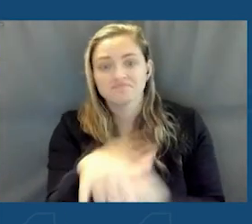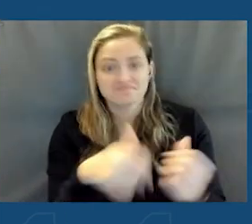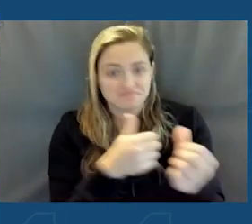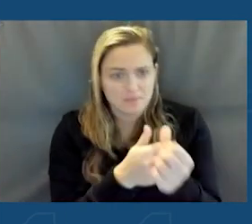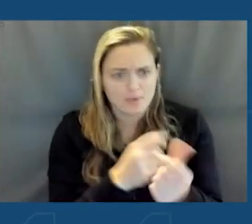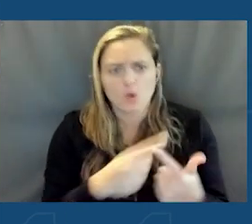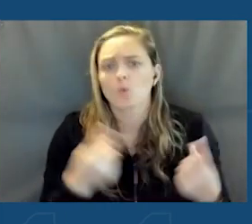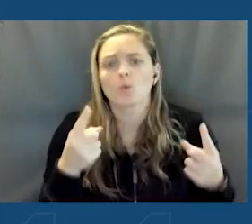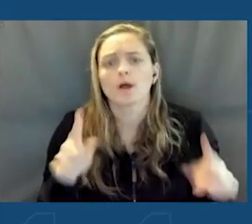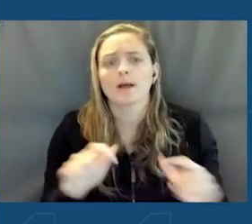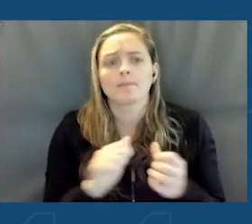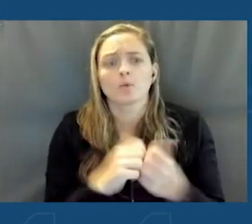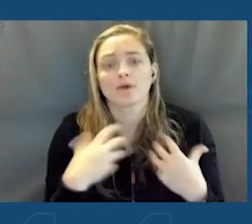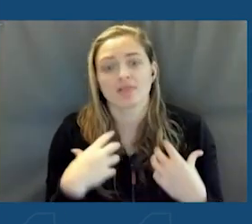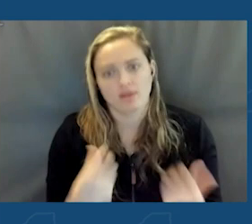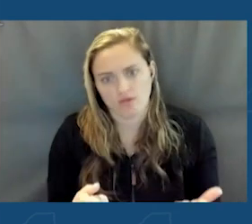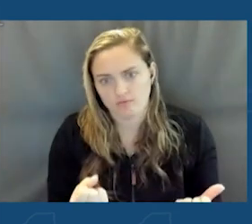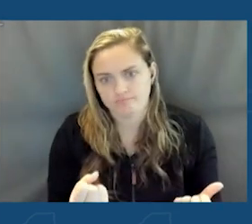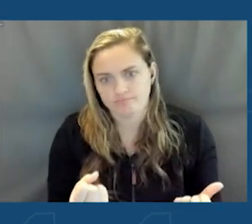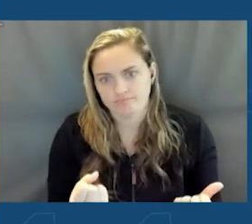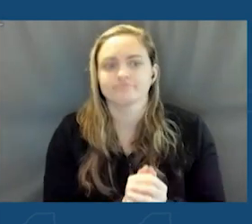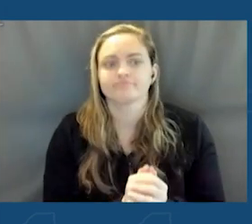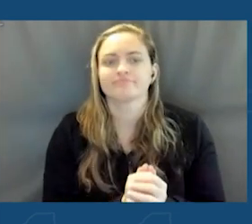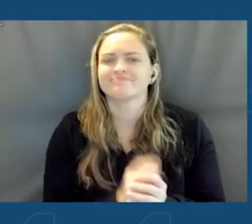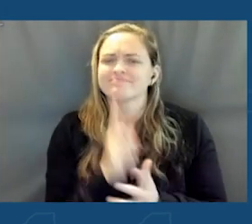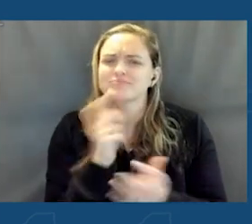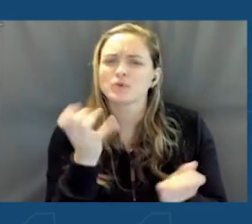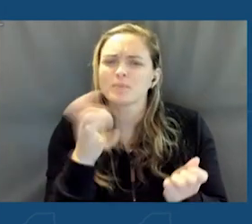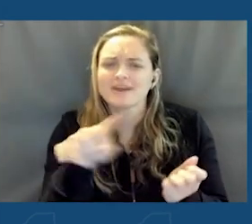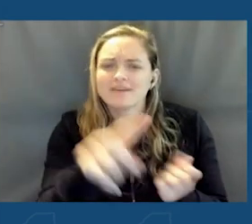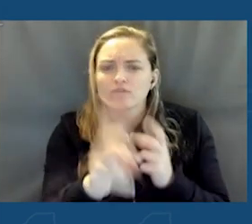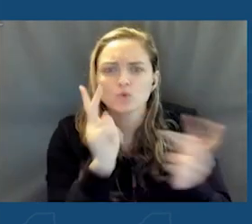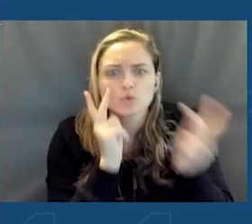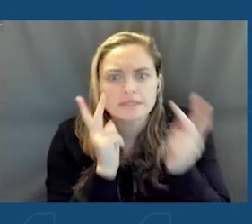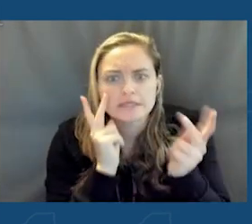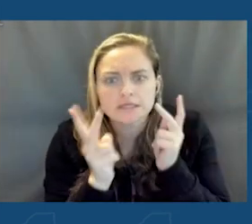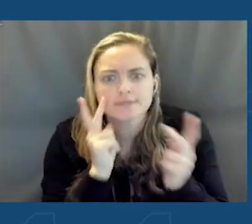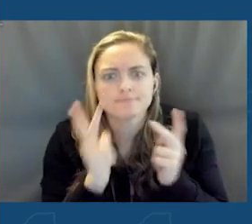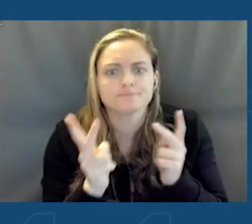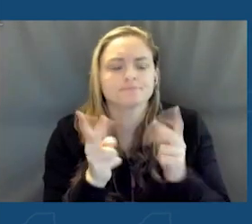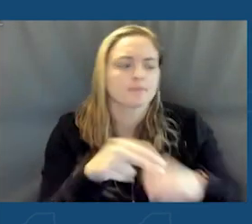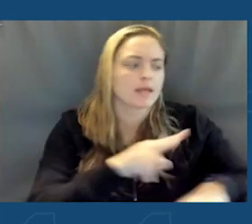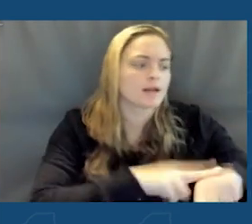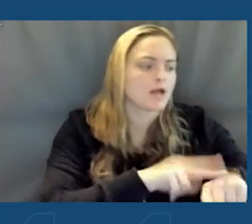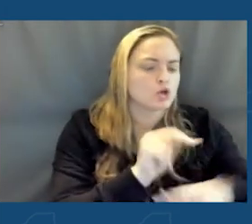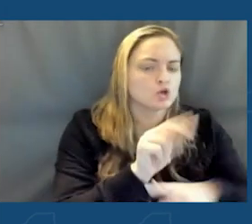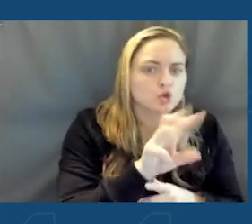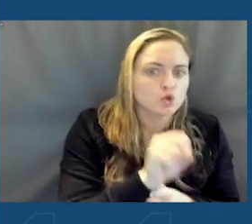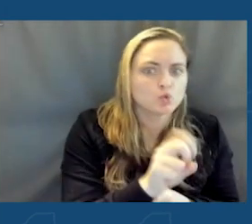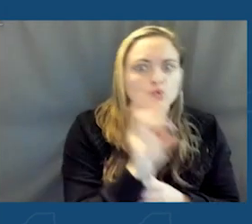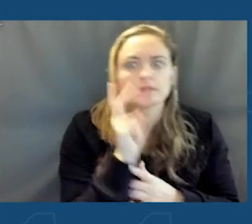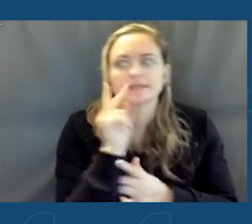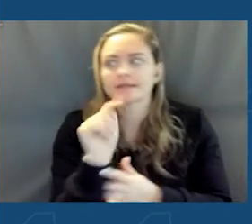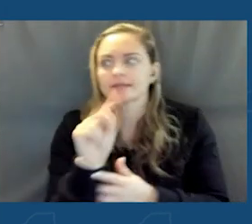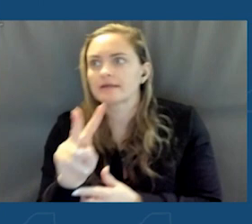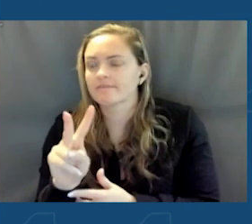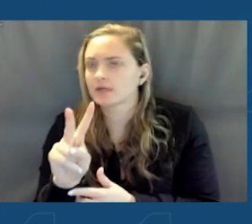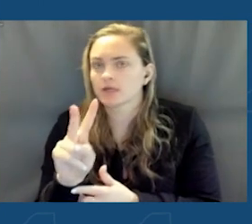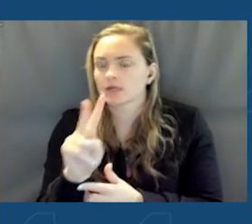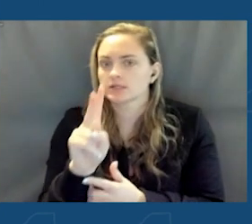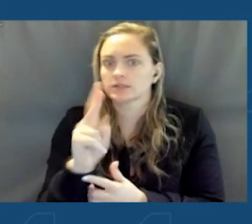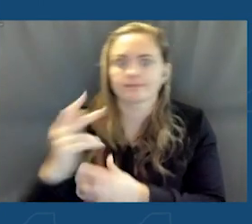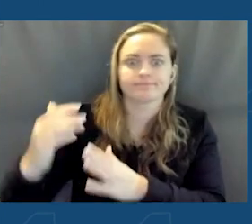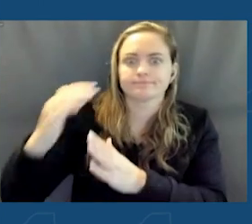is happening with health. I'm sure many of you are seeing what's going on in national news. You turn on the television, it's the lead story,